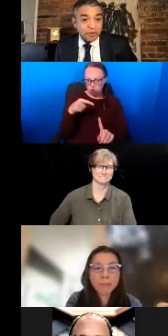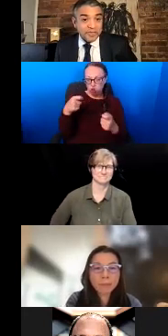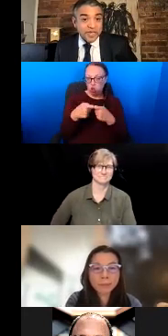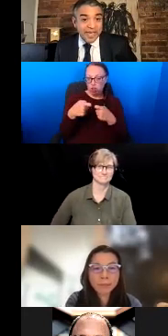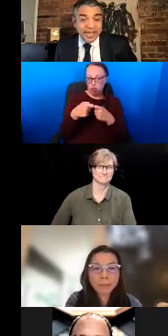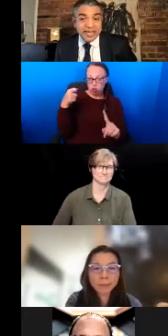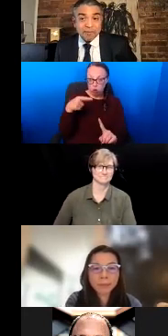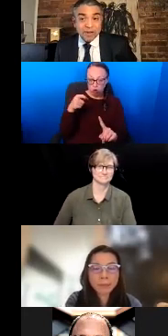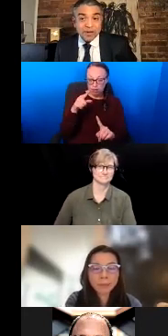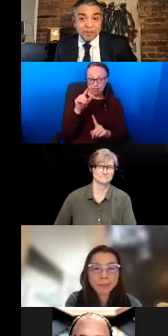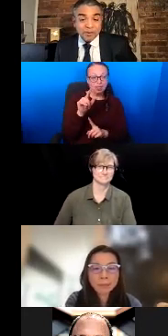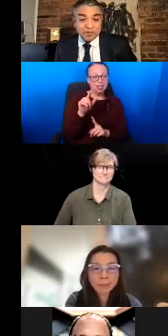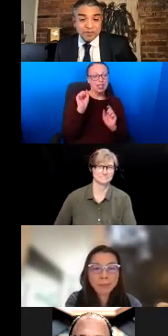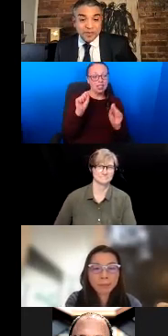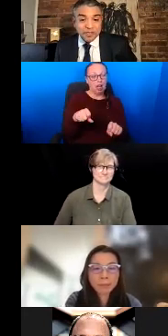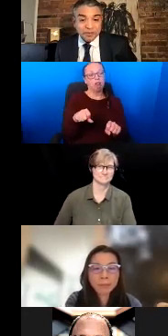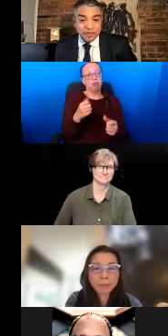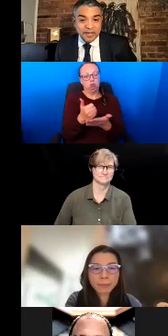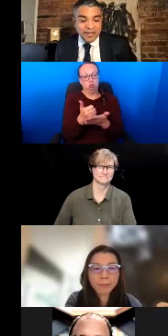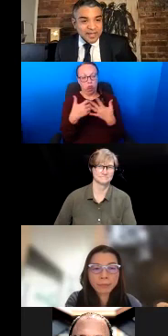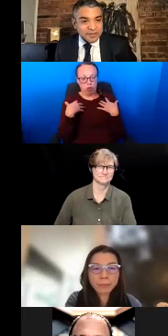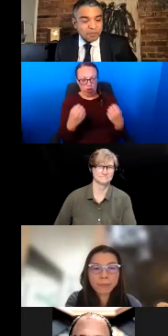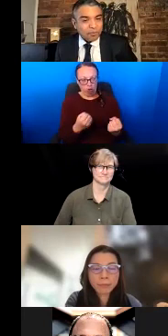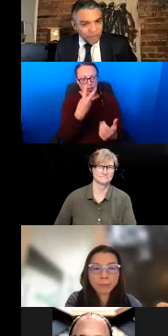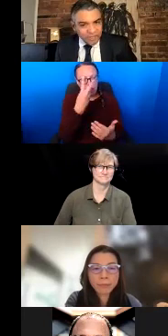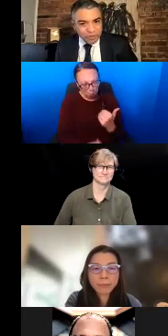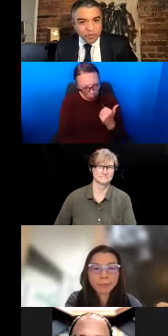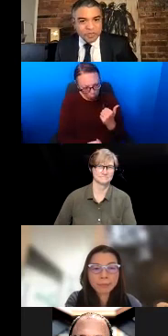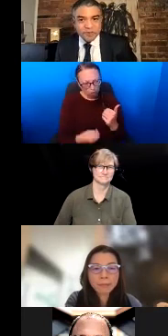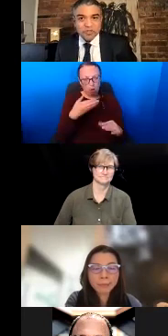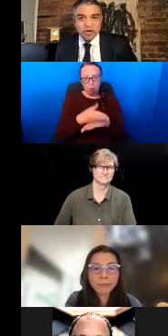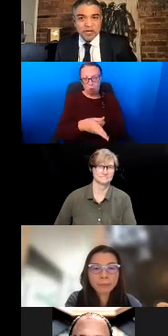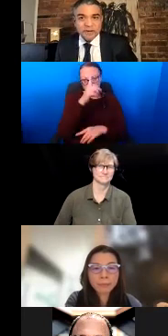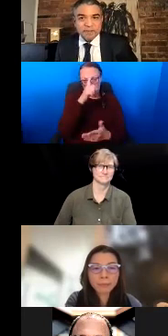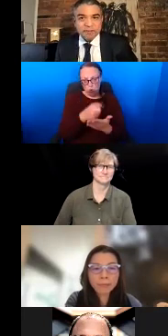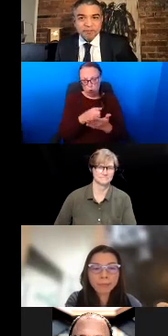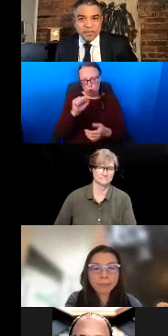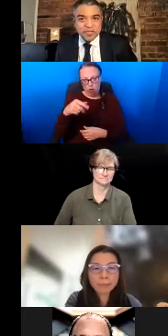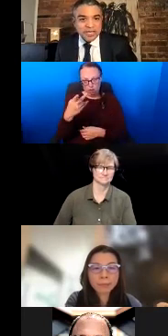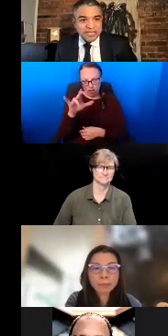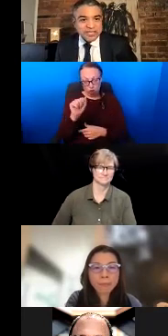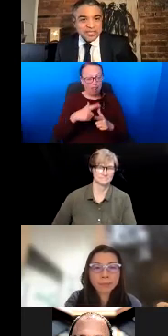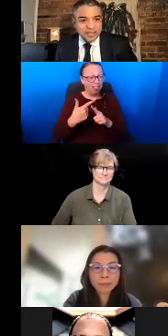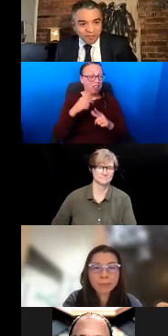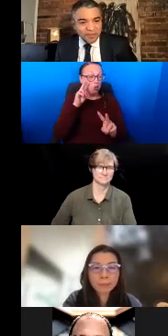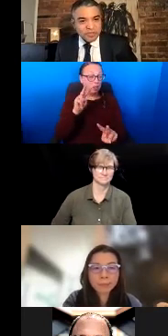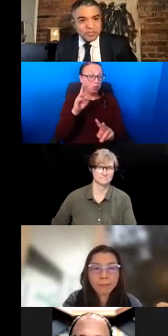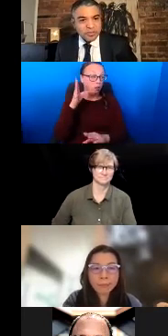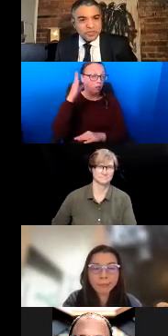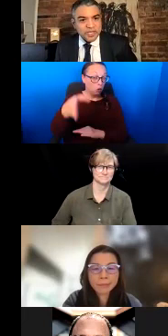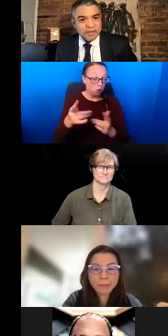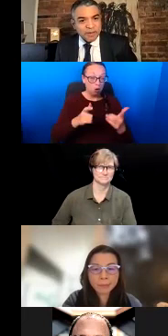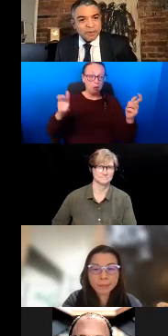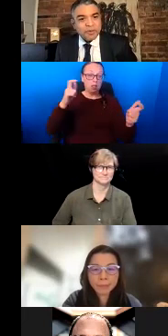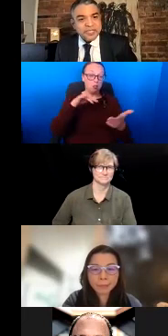post-stroke aphasia and in primary progressive aphasia, and looking towards the future, that bigger studies, novel imaging